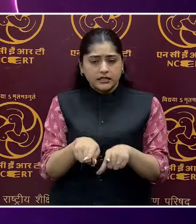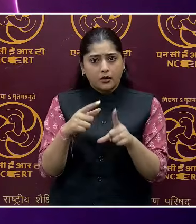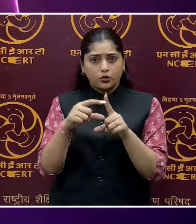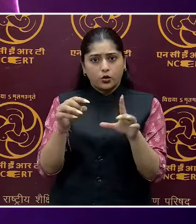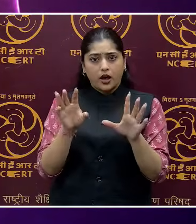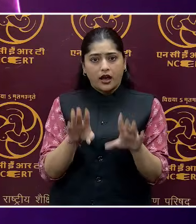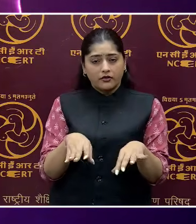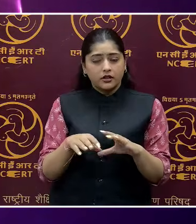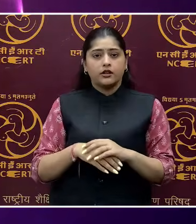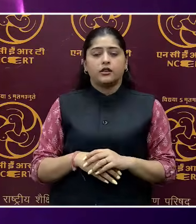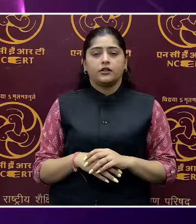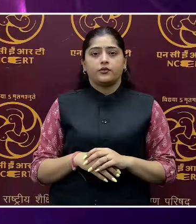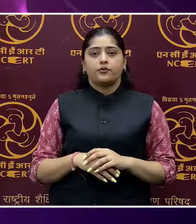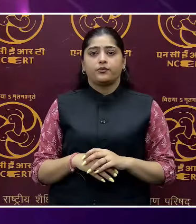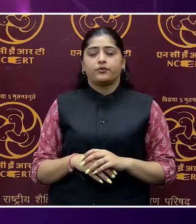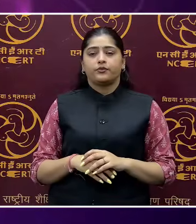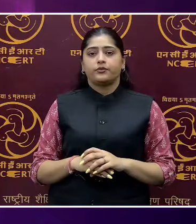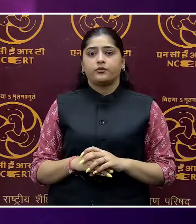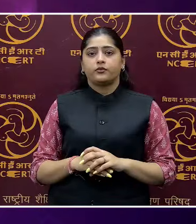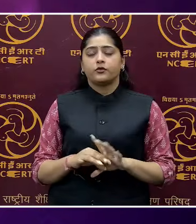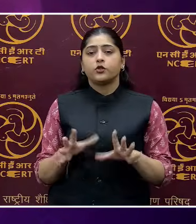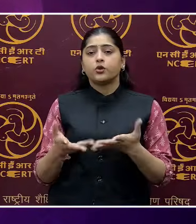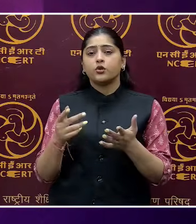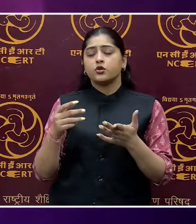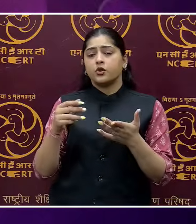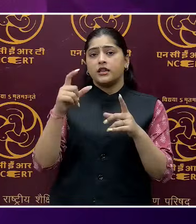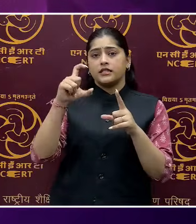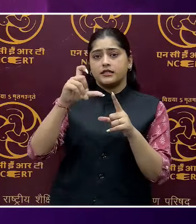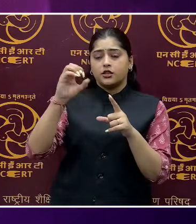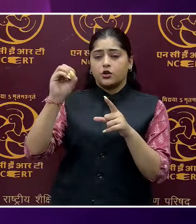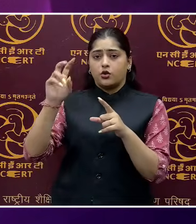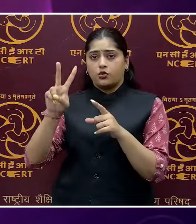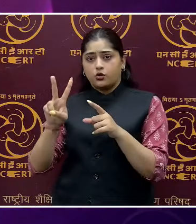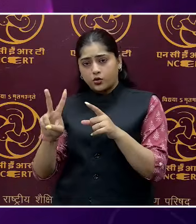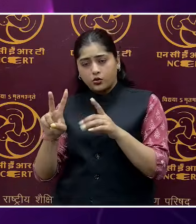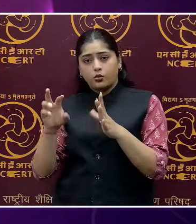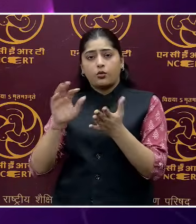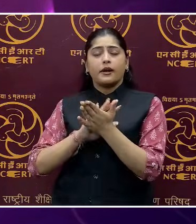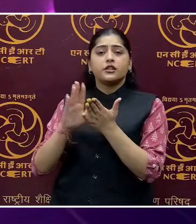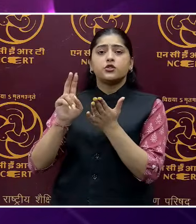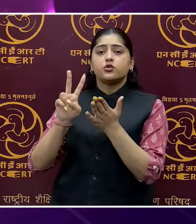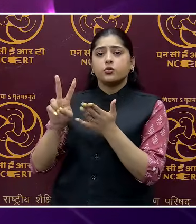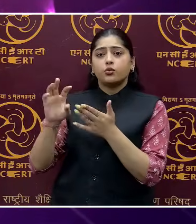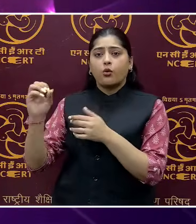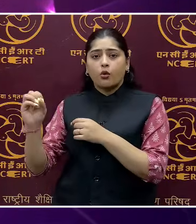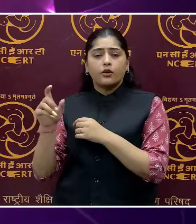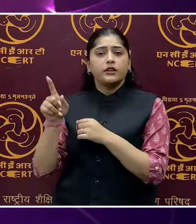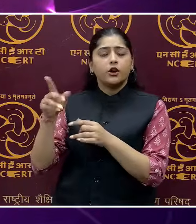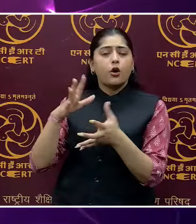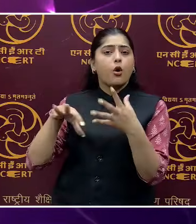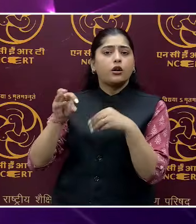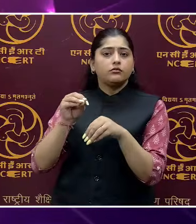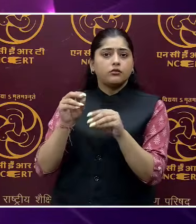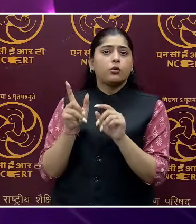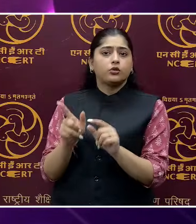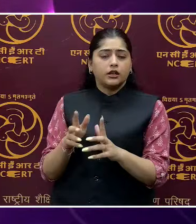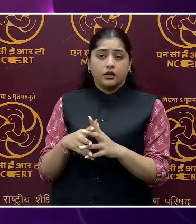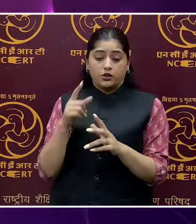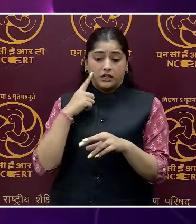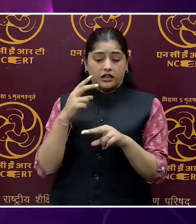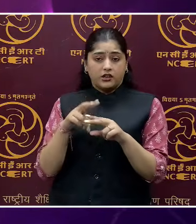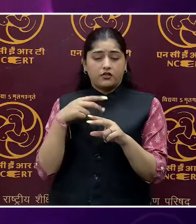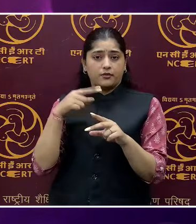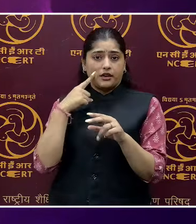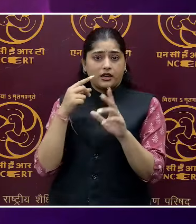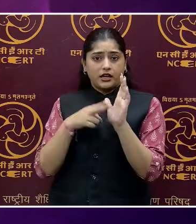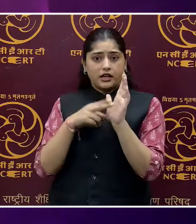and carbon dioxide dissolving in water. That is crucial for survival of aquatic life. When we talk about intermolecular